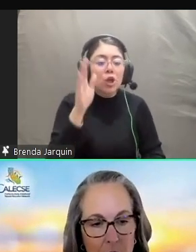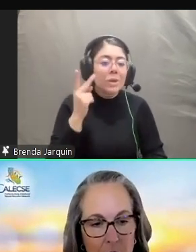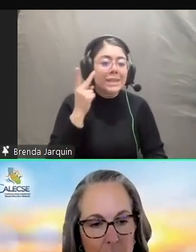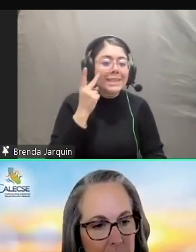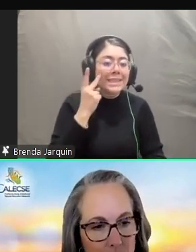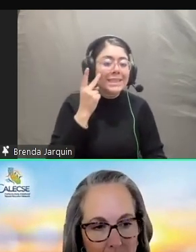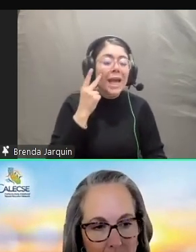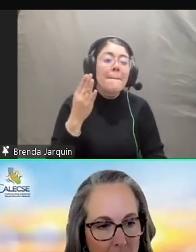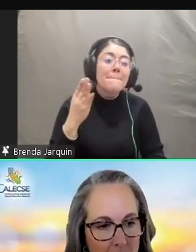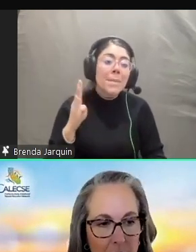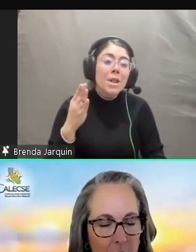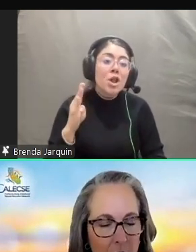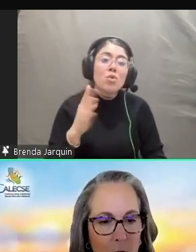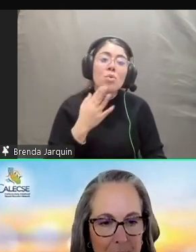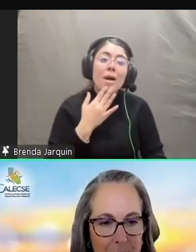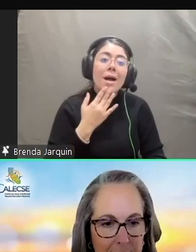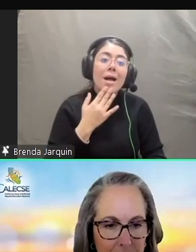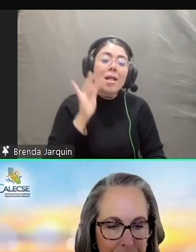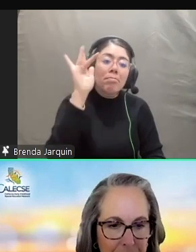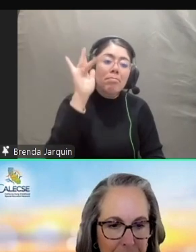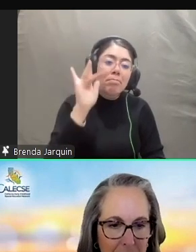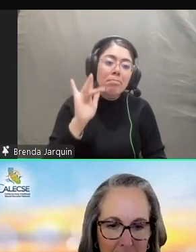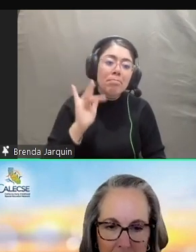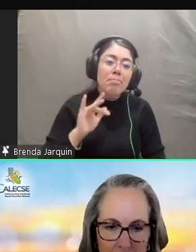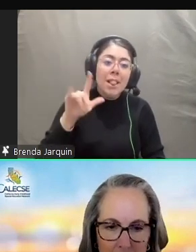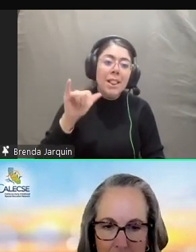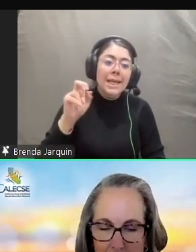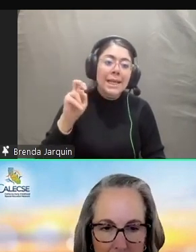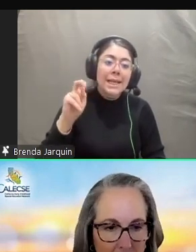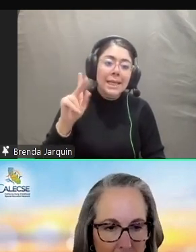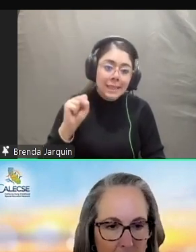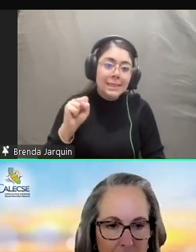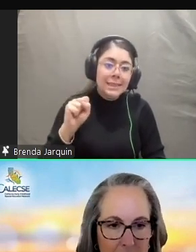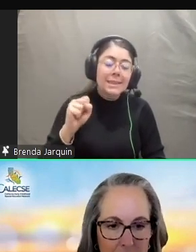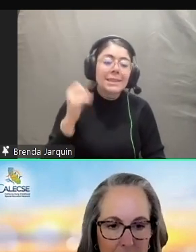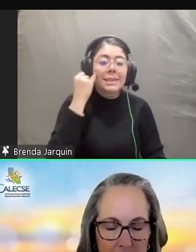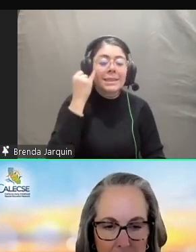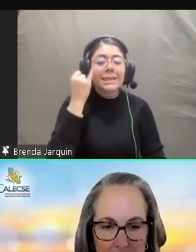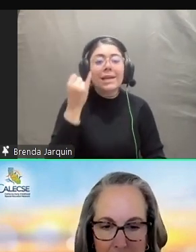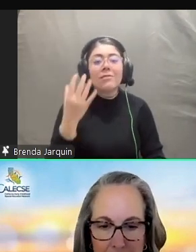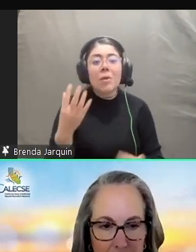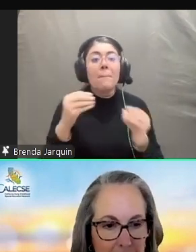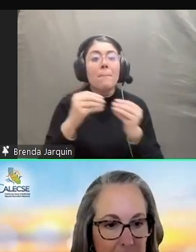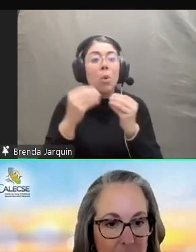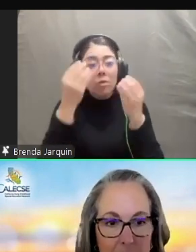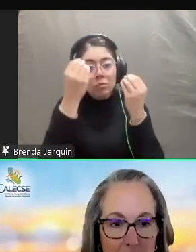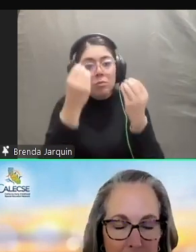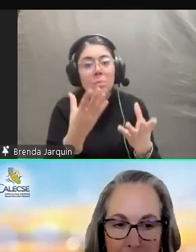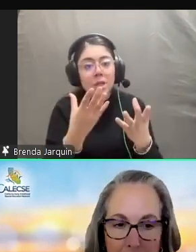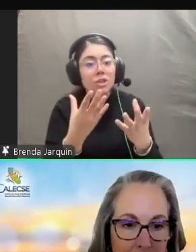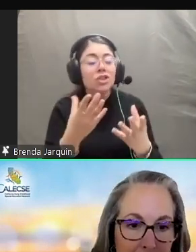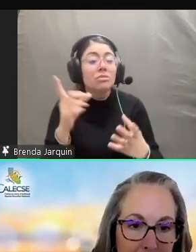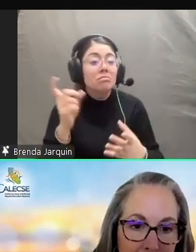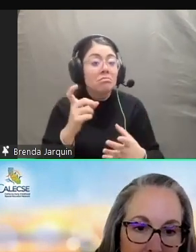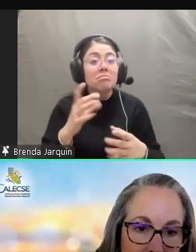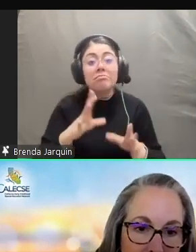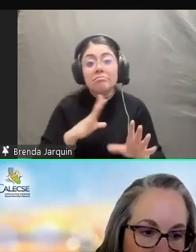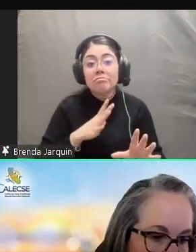download it and you can use it right off of our website. Thank you. If there are any questions, or please just